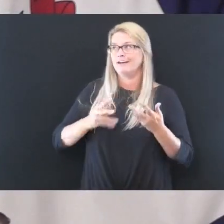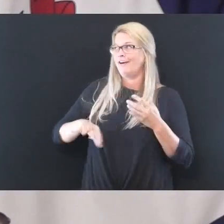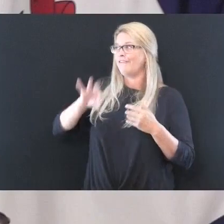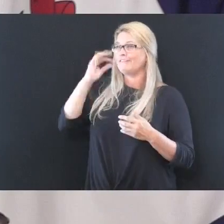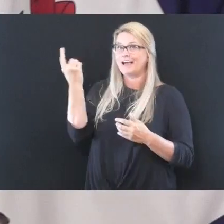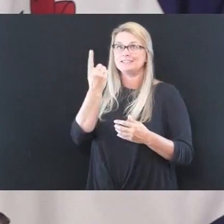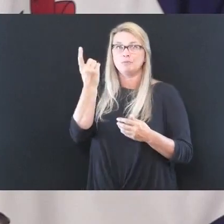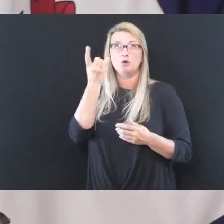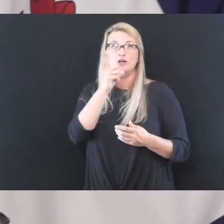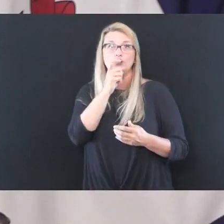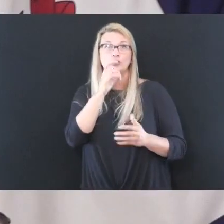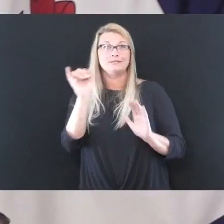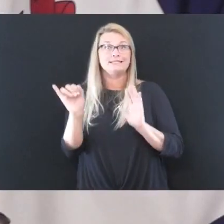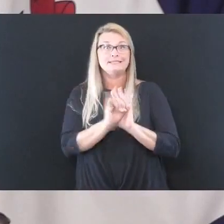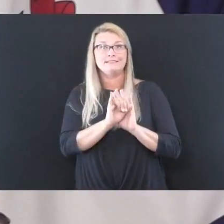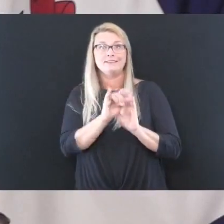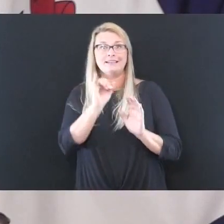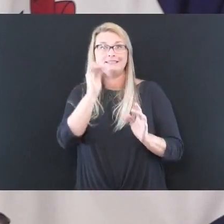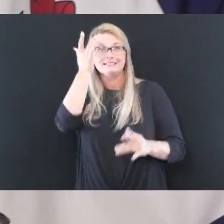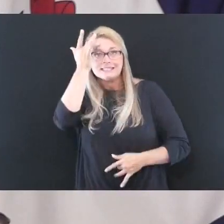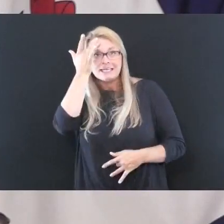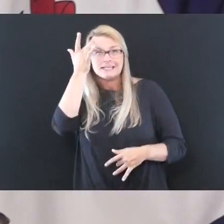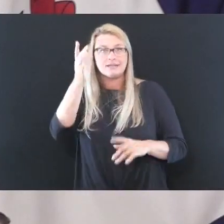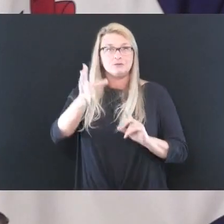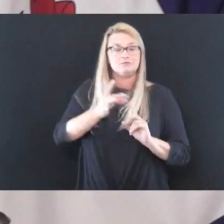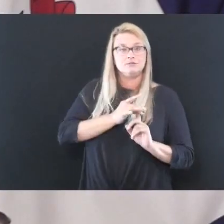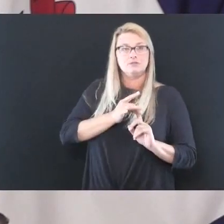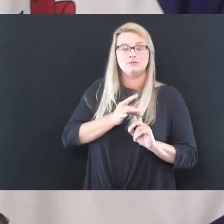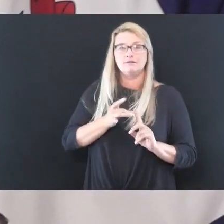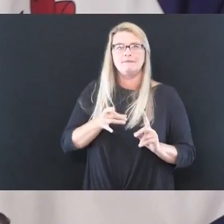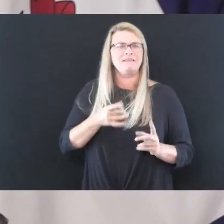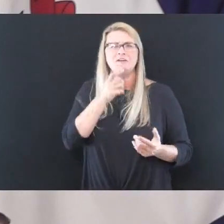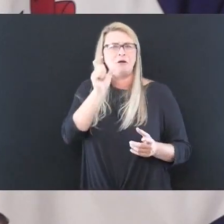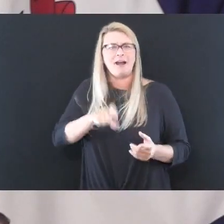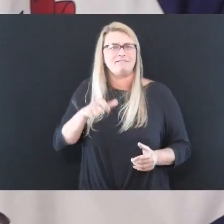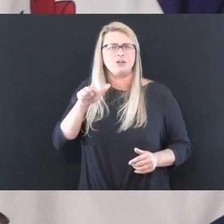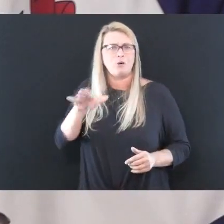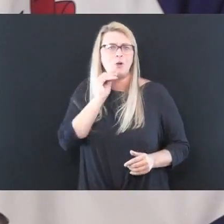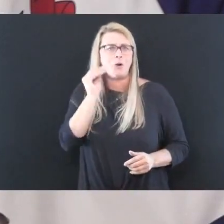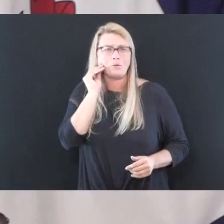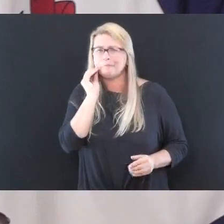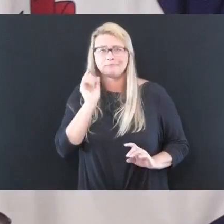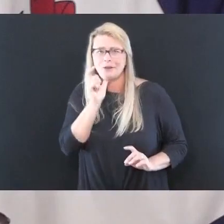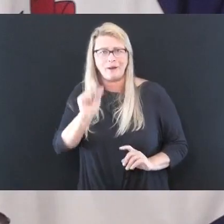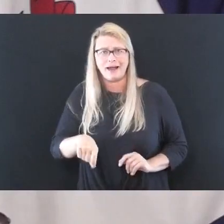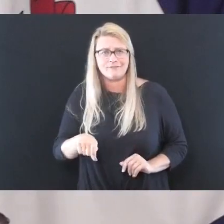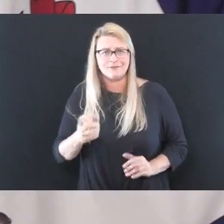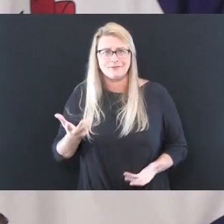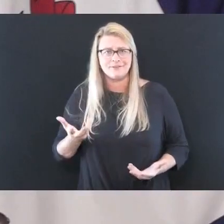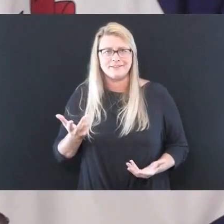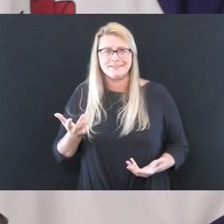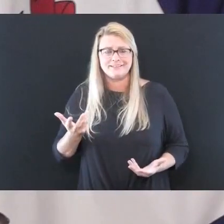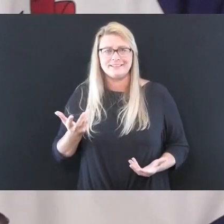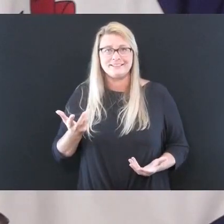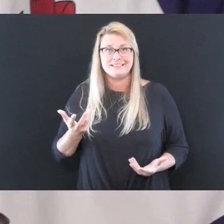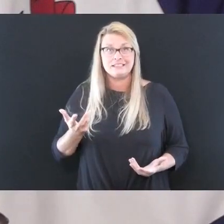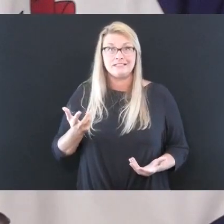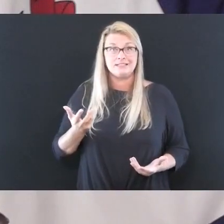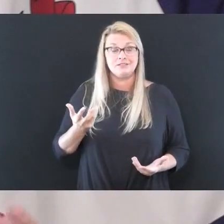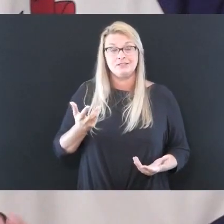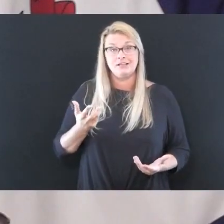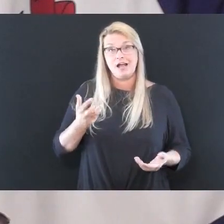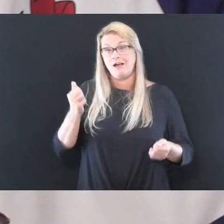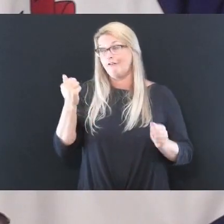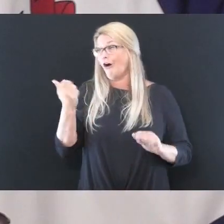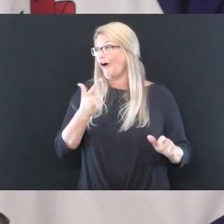that's walking around that's asymptomatic, we don't want you to go home. Naturally it'd be good if you just went